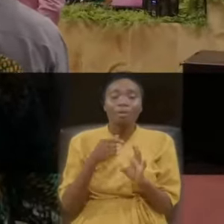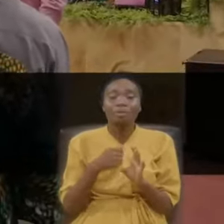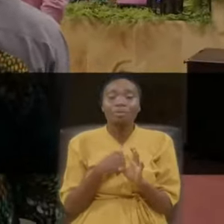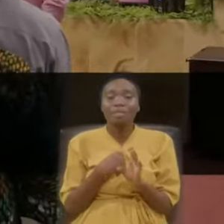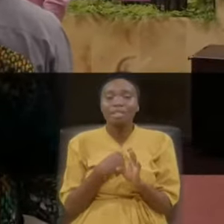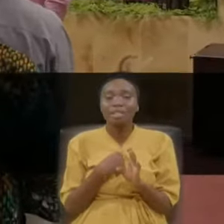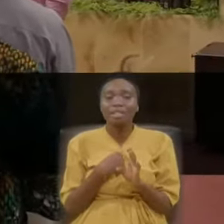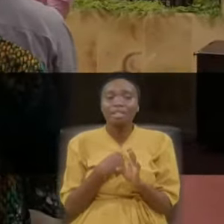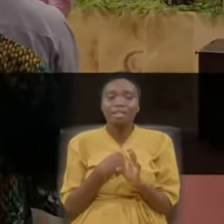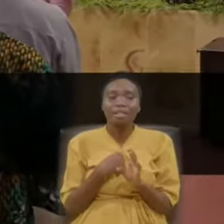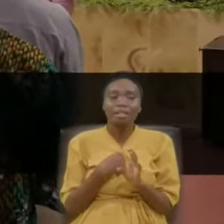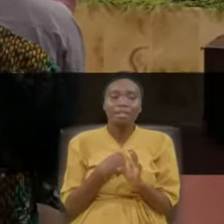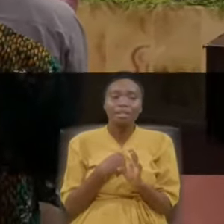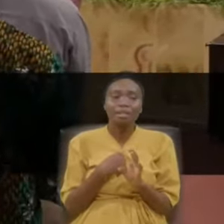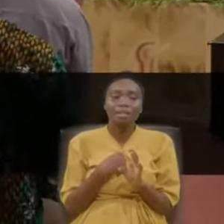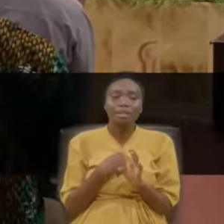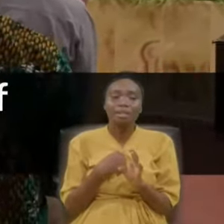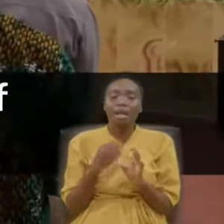count me,